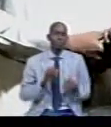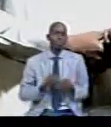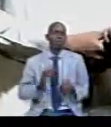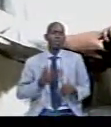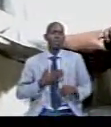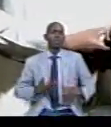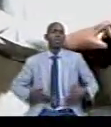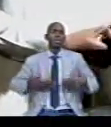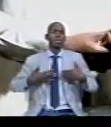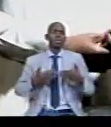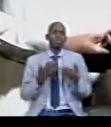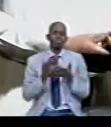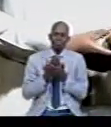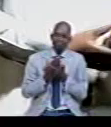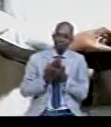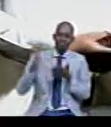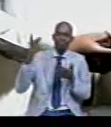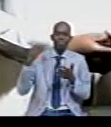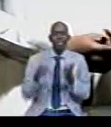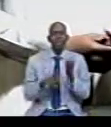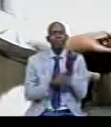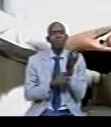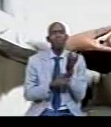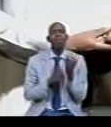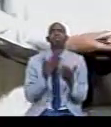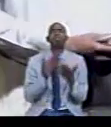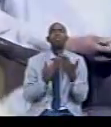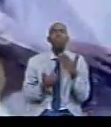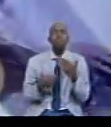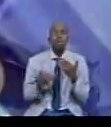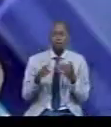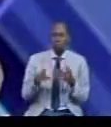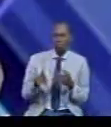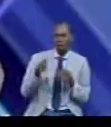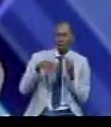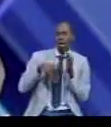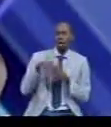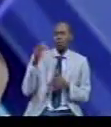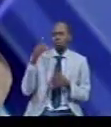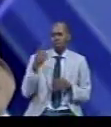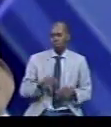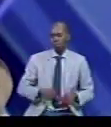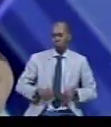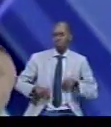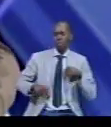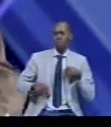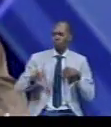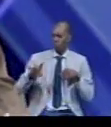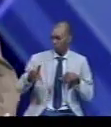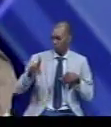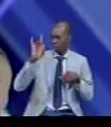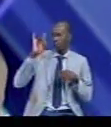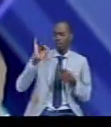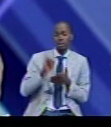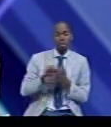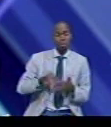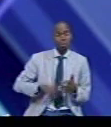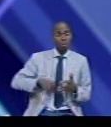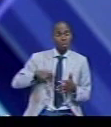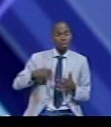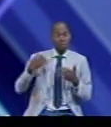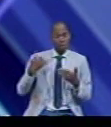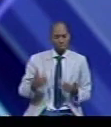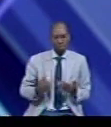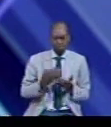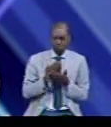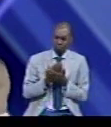fleshly lust. Therefore, discover the pride. You must discover it. As you discover it, dethrone the pride.